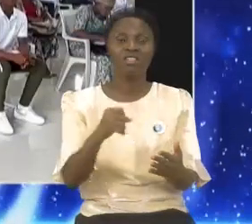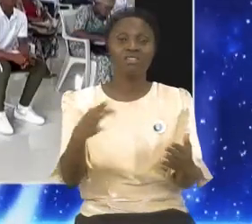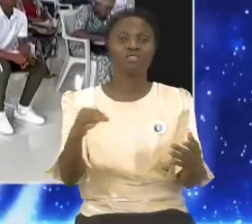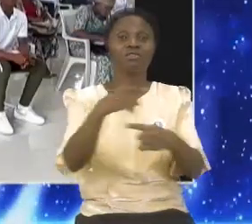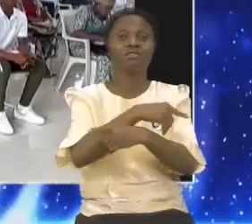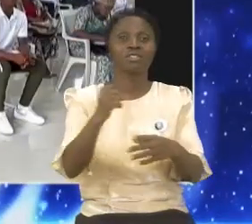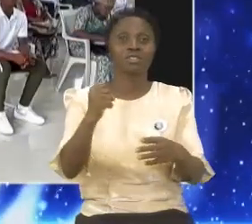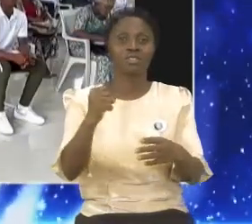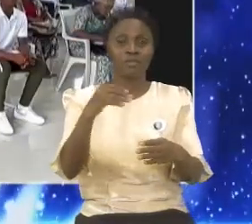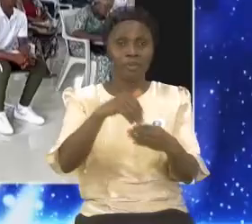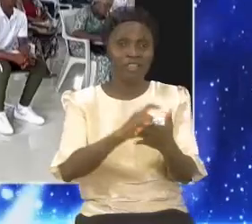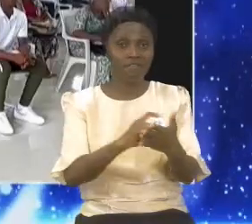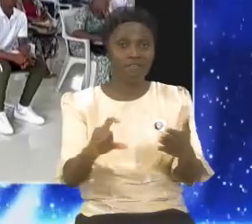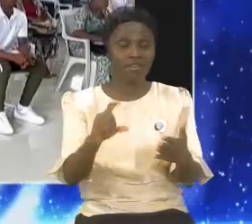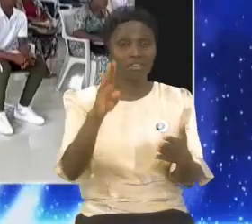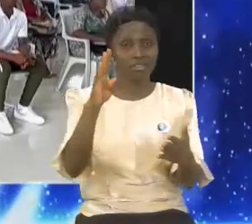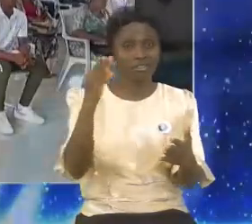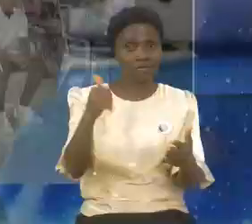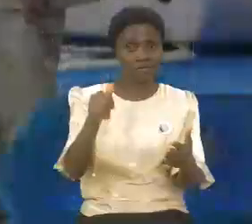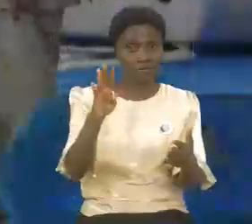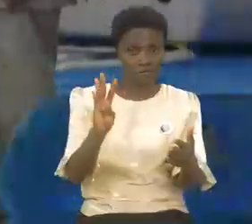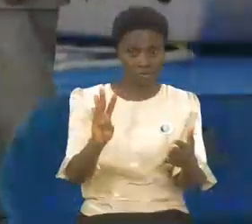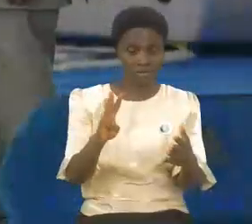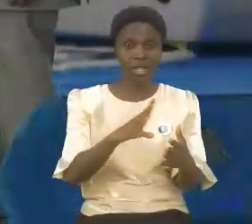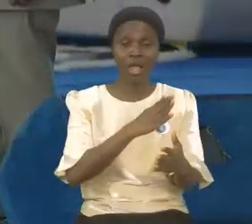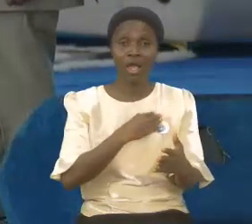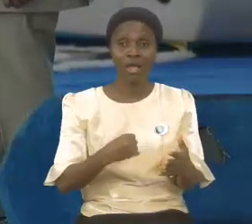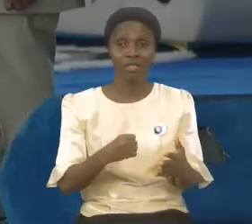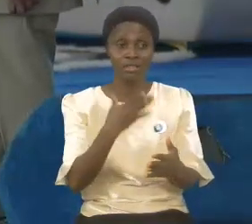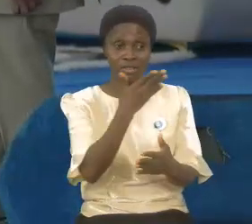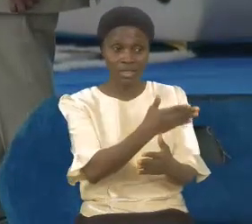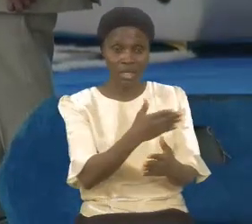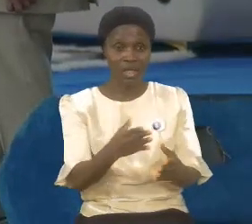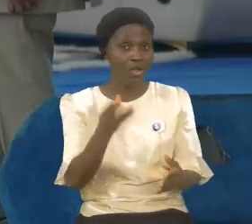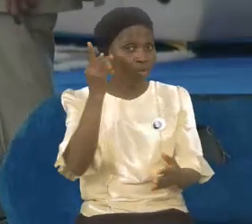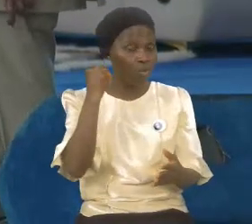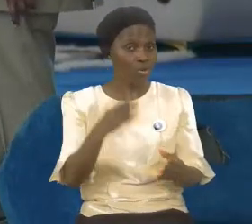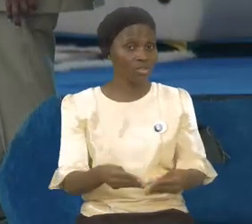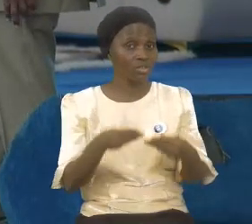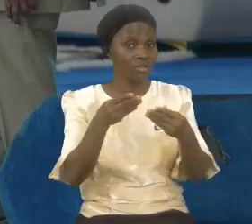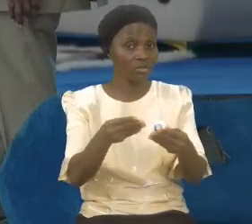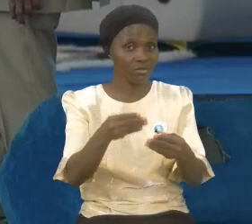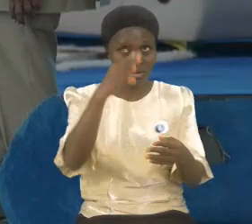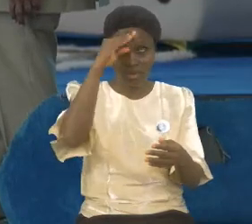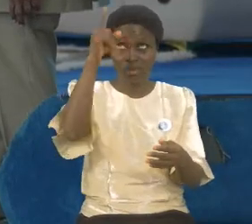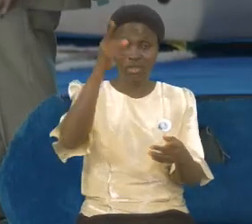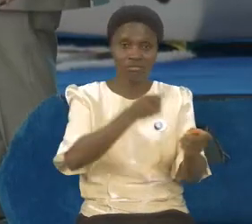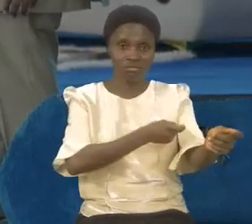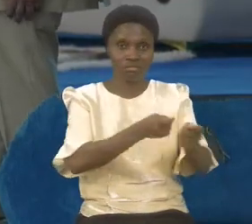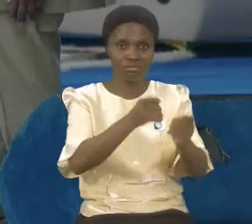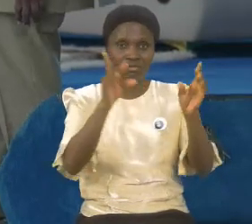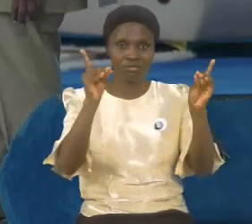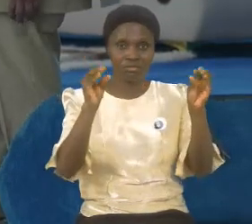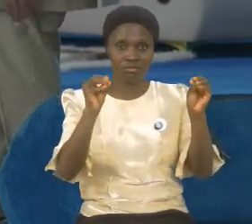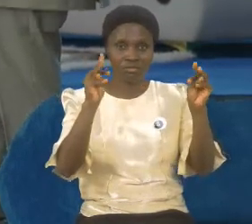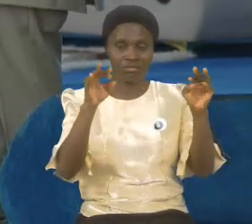14. In verse 14, and there was given him dominion and